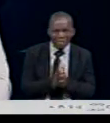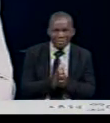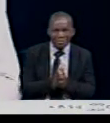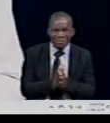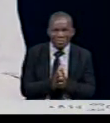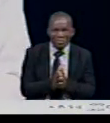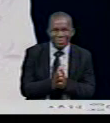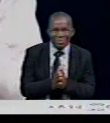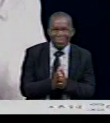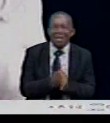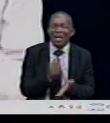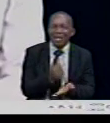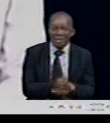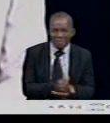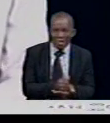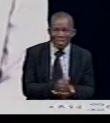pray.